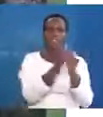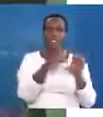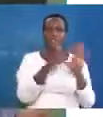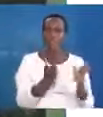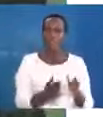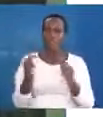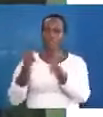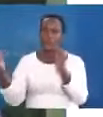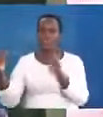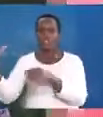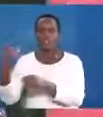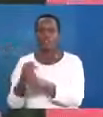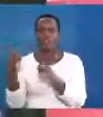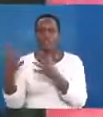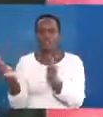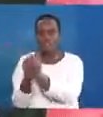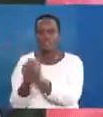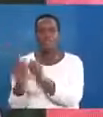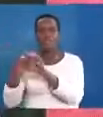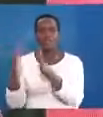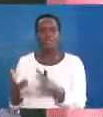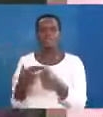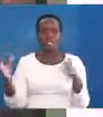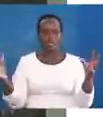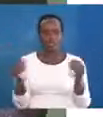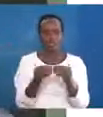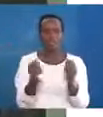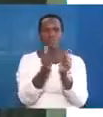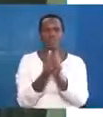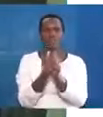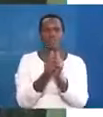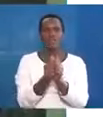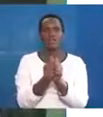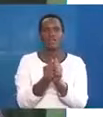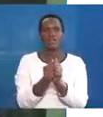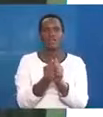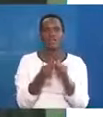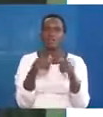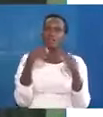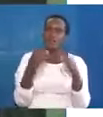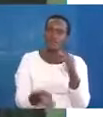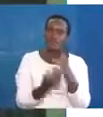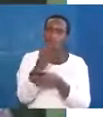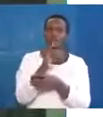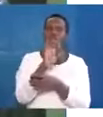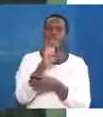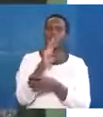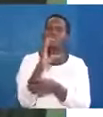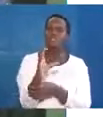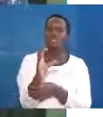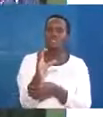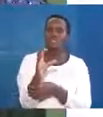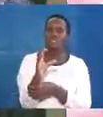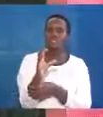appointed 10, 3 for Kenya, 3 for Dasili, 3 DP, and 1 Kenya